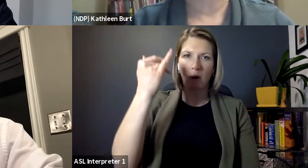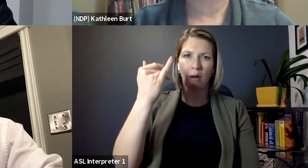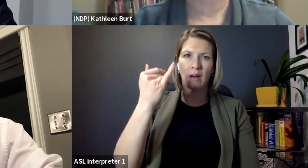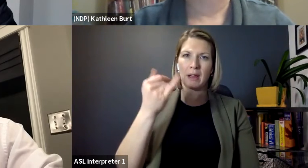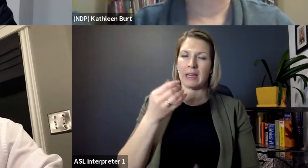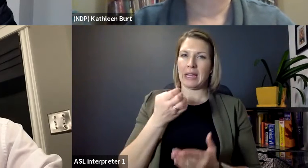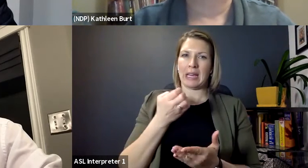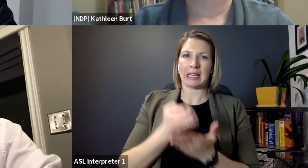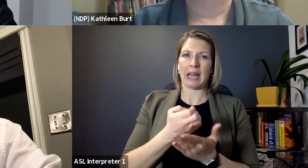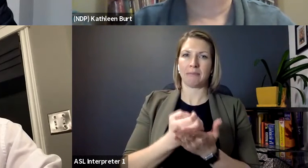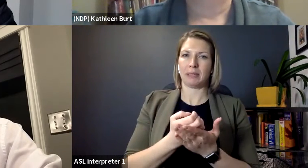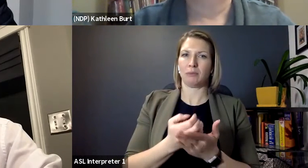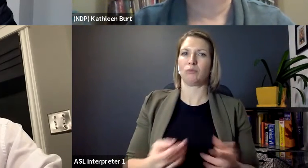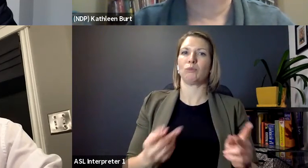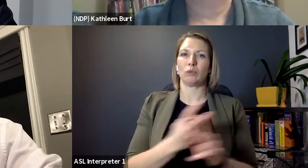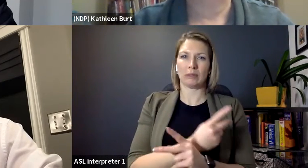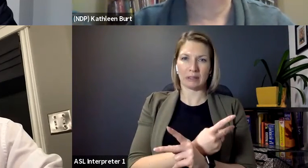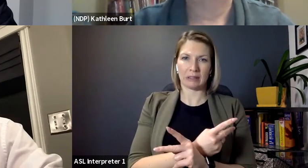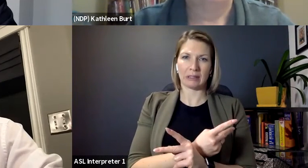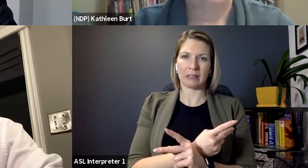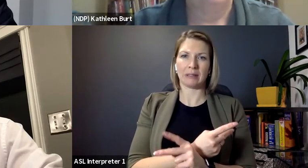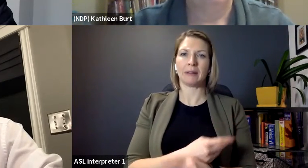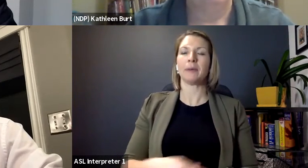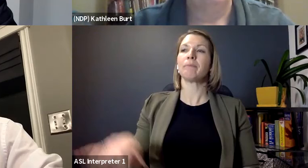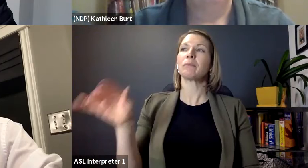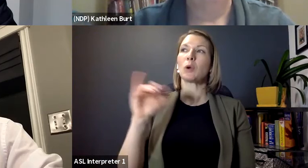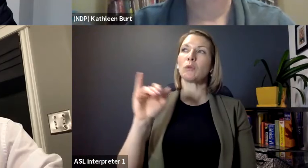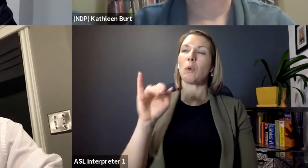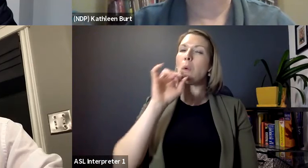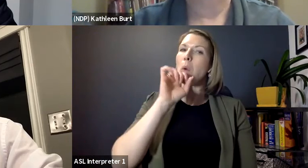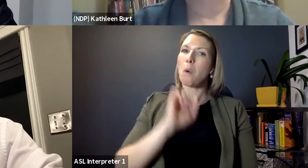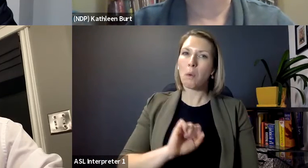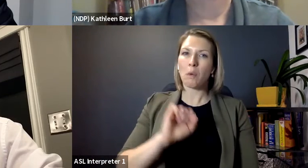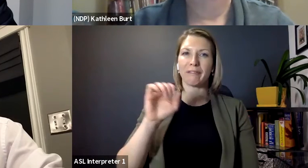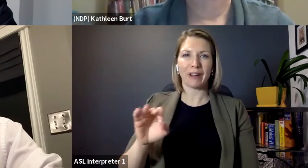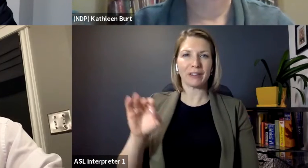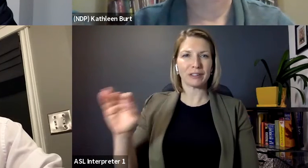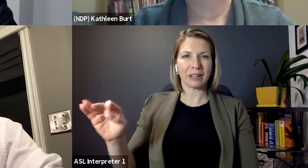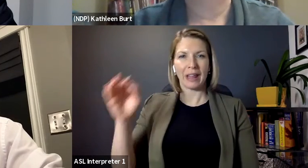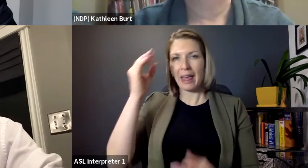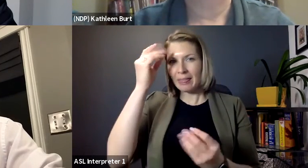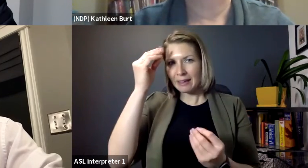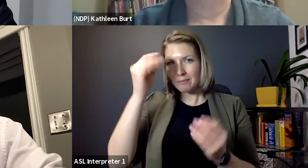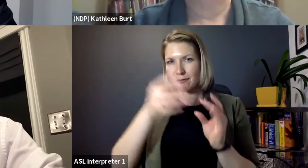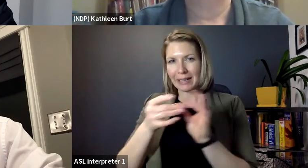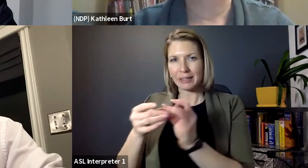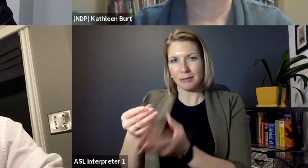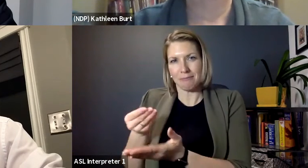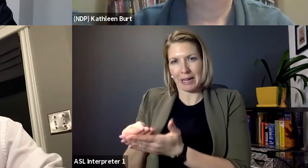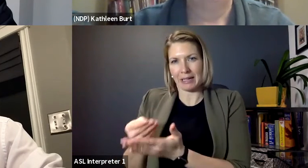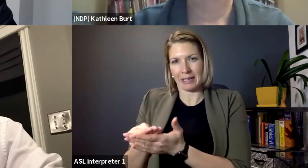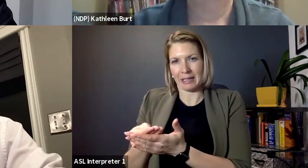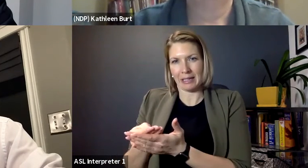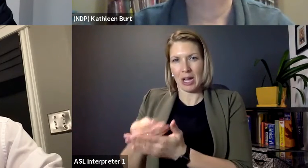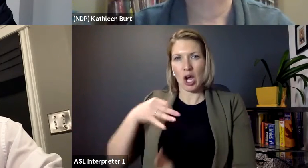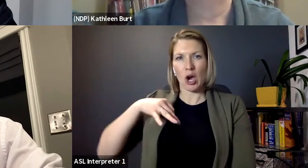We're going to see a lot of old-fashioned thinking about money and very profit